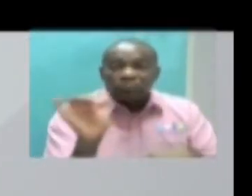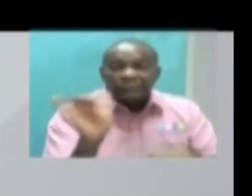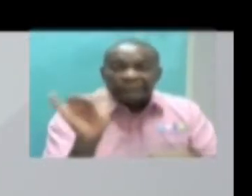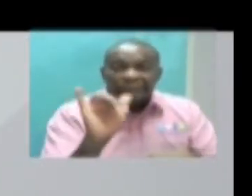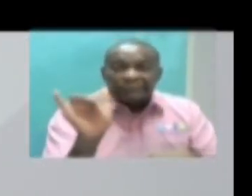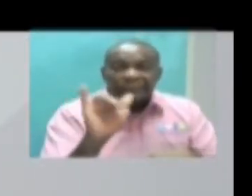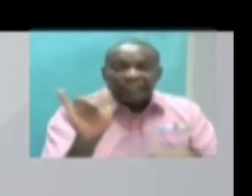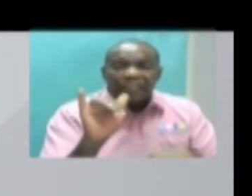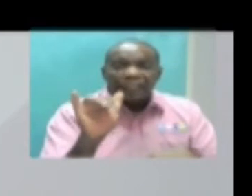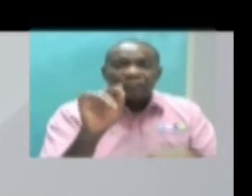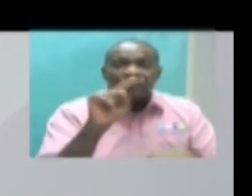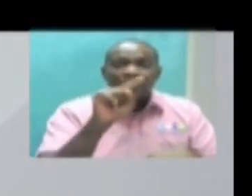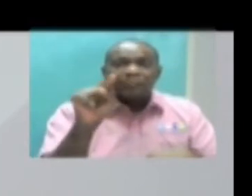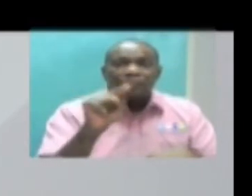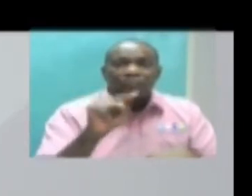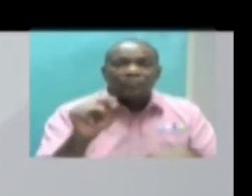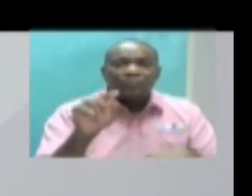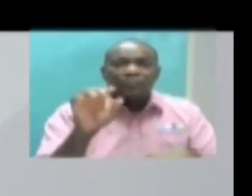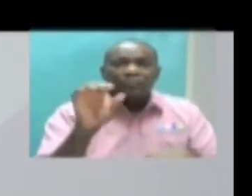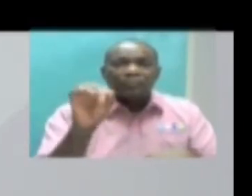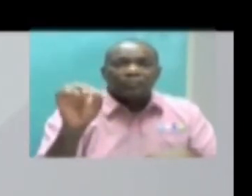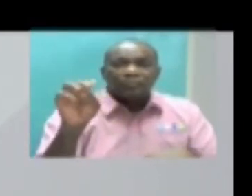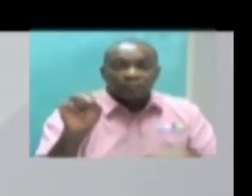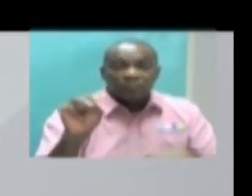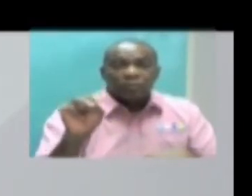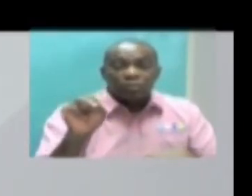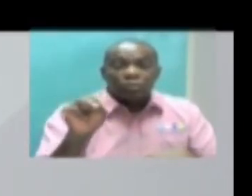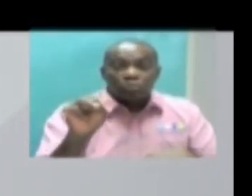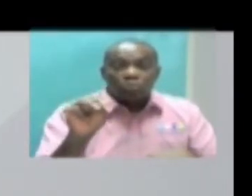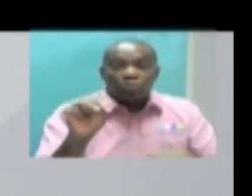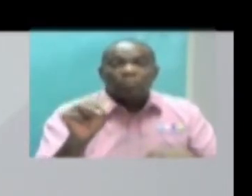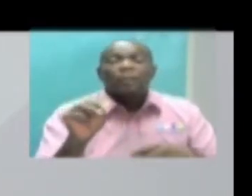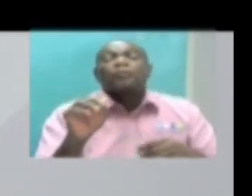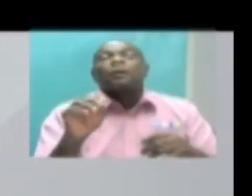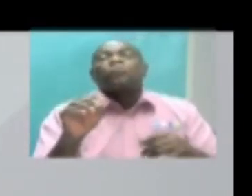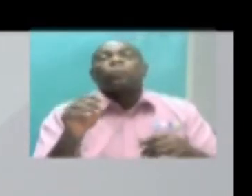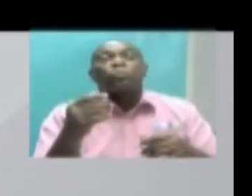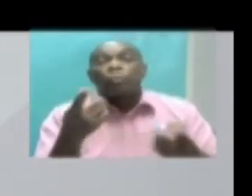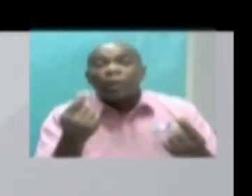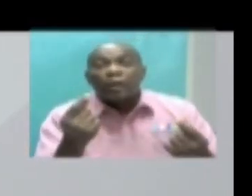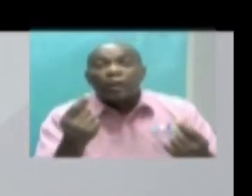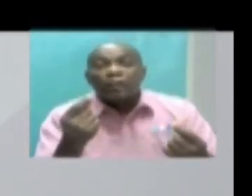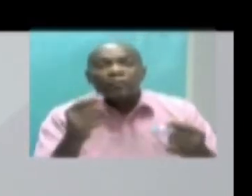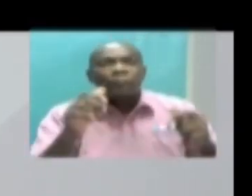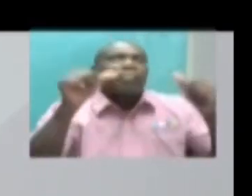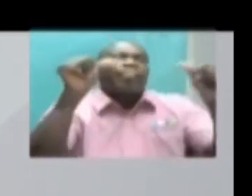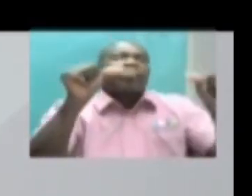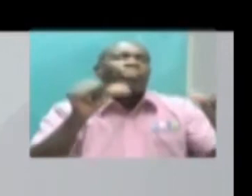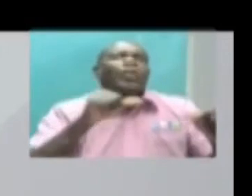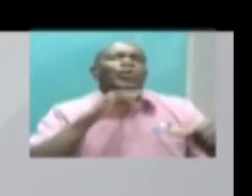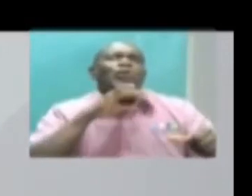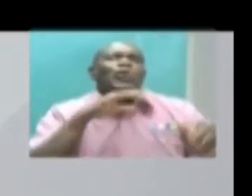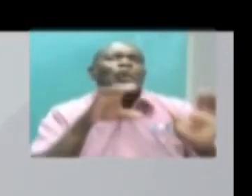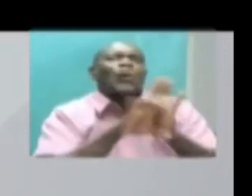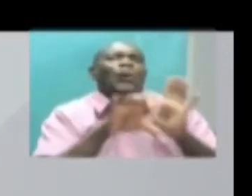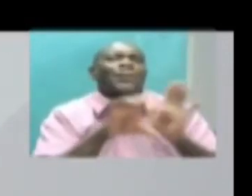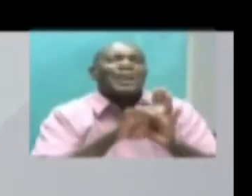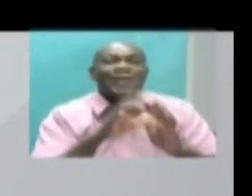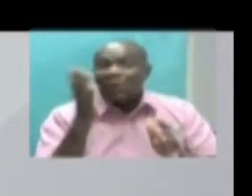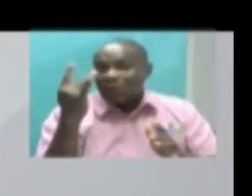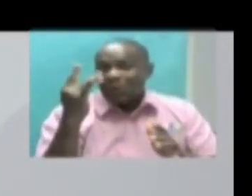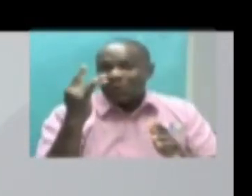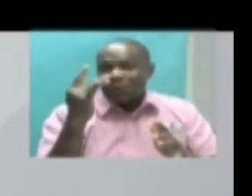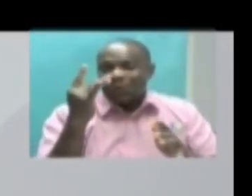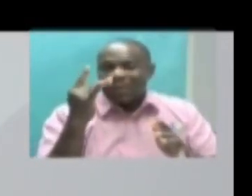items and thinking it's going to. So one of the recommendations I received from a teacher, and I started passing because I realized it makes sense.